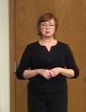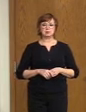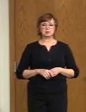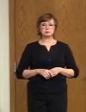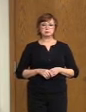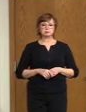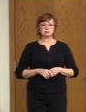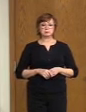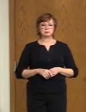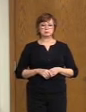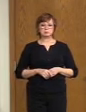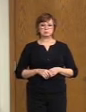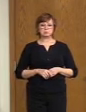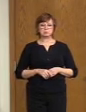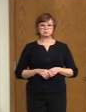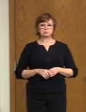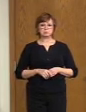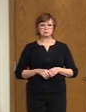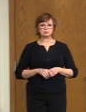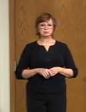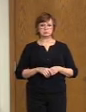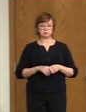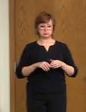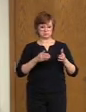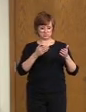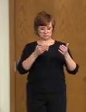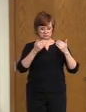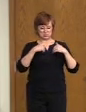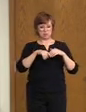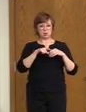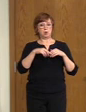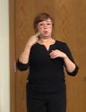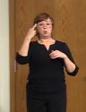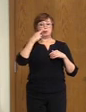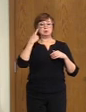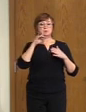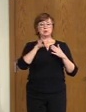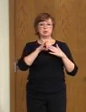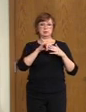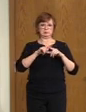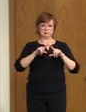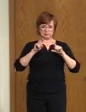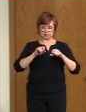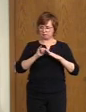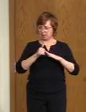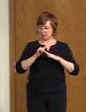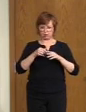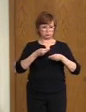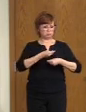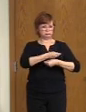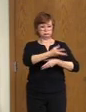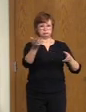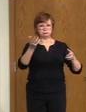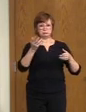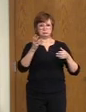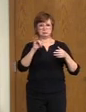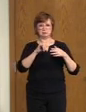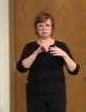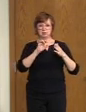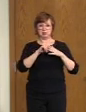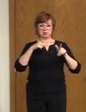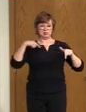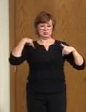test the logistics of delivery. This is, in my opinion, the most complex immunization plan